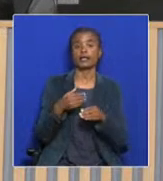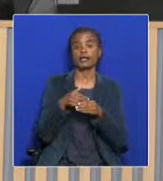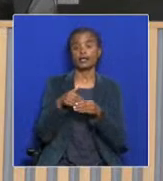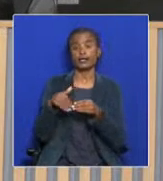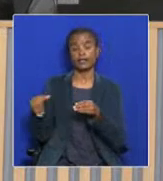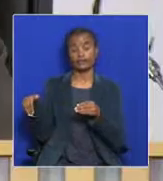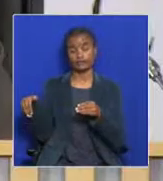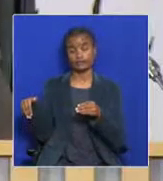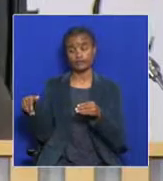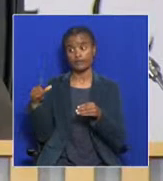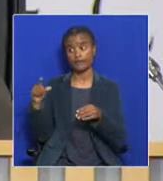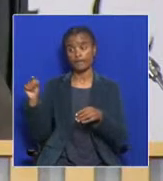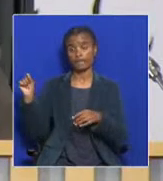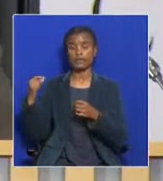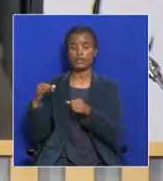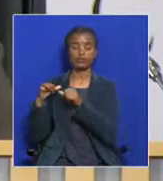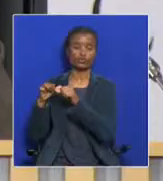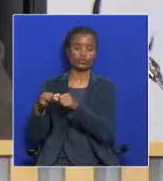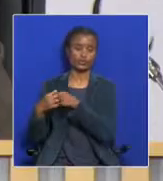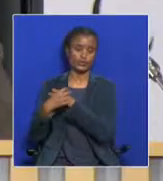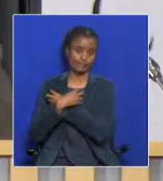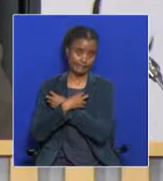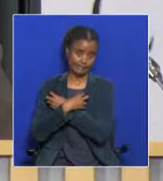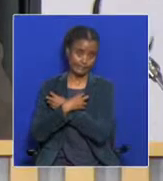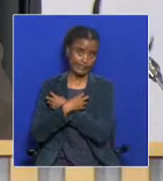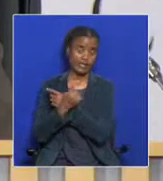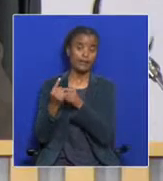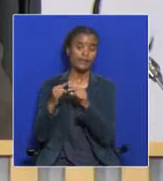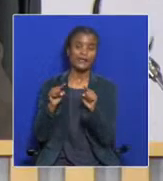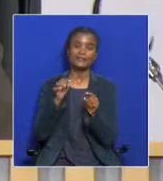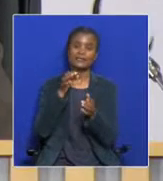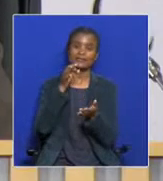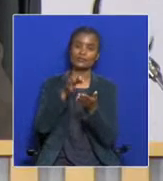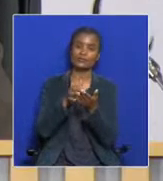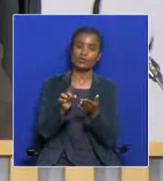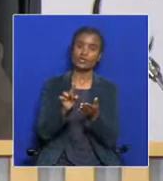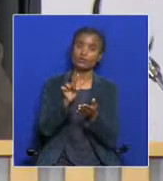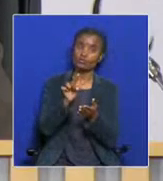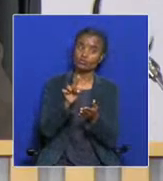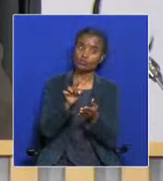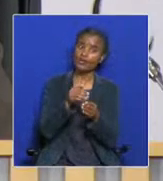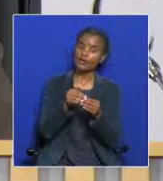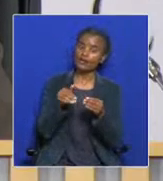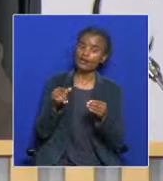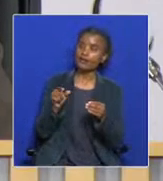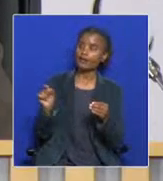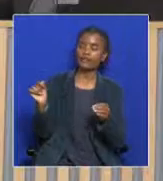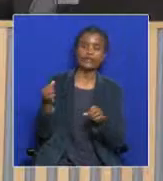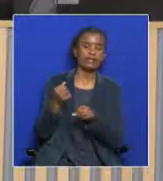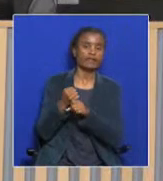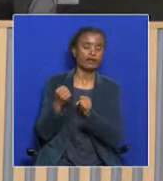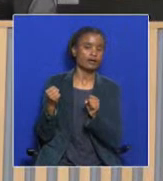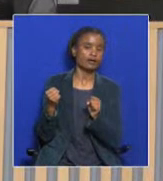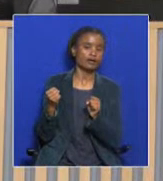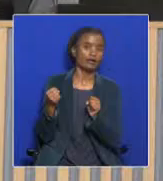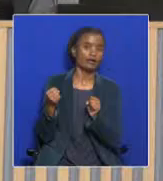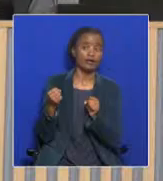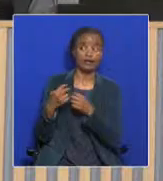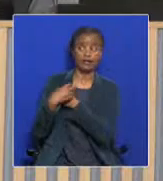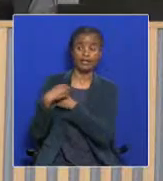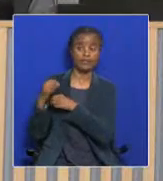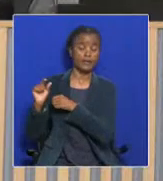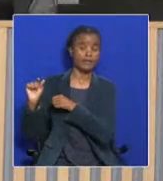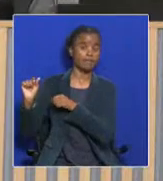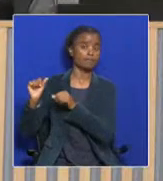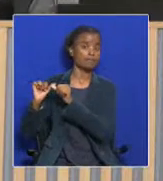to you is, in fact, you never left. You continued to be involved in this matter even as you were